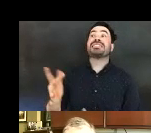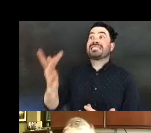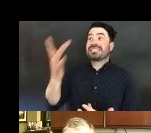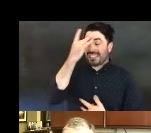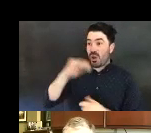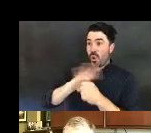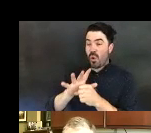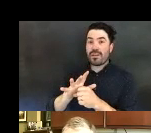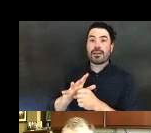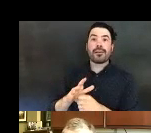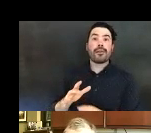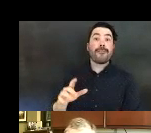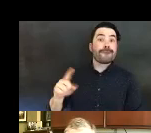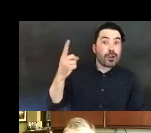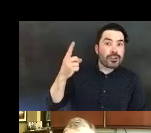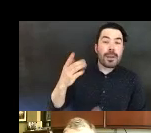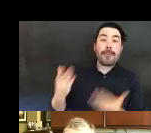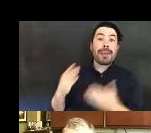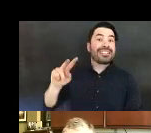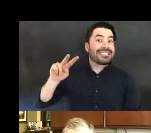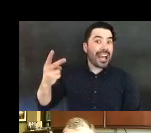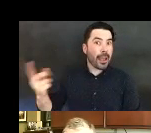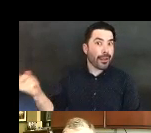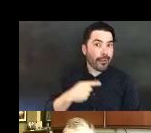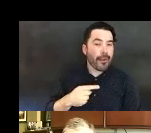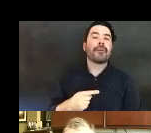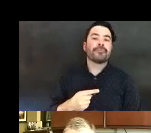readmitted. If we could see the next slide.